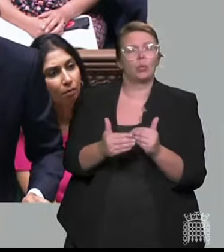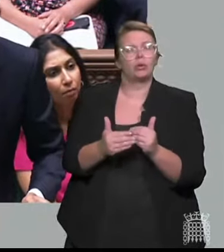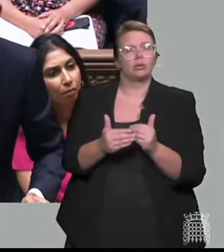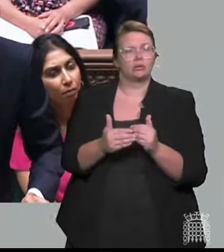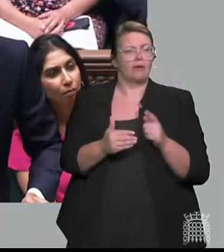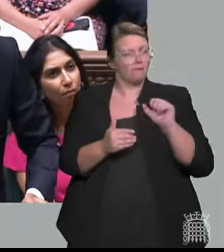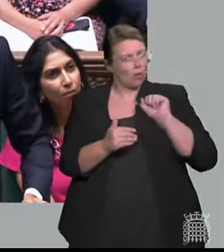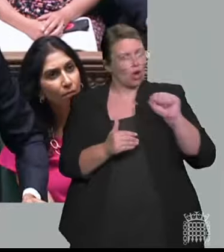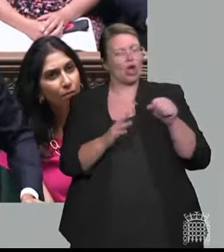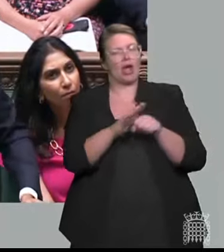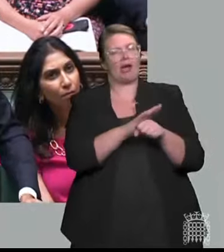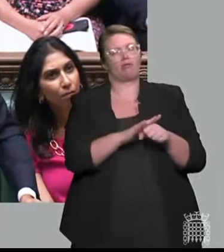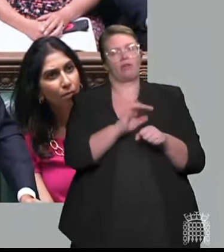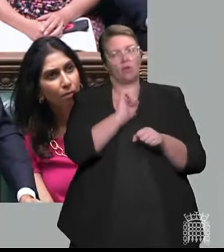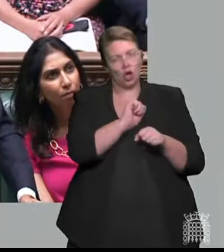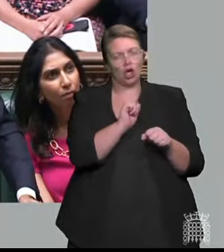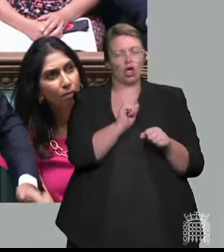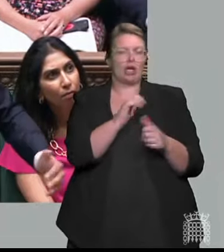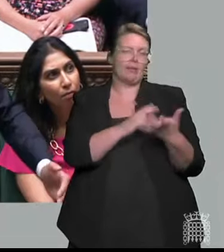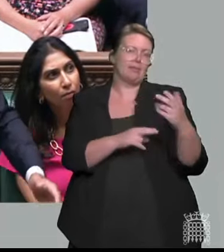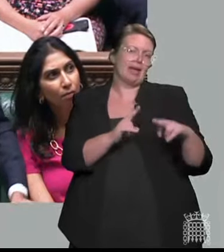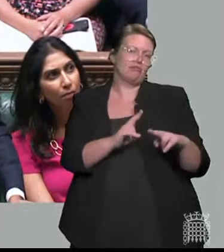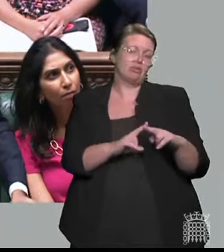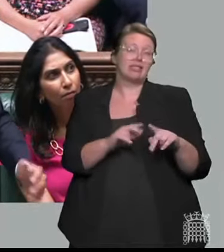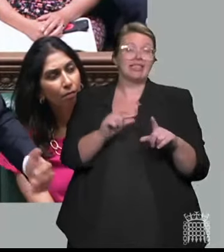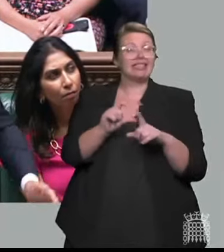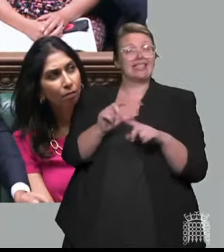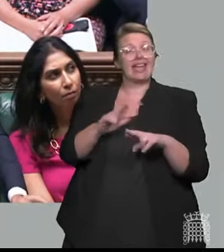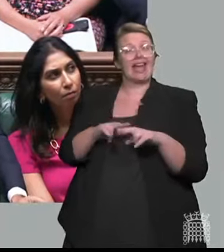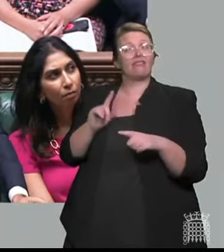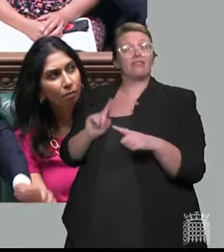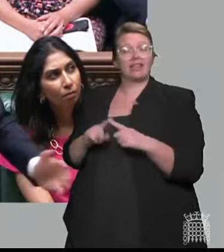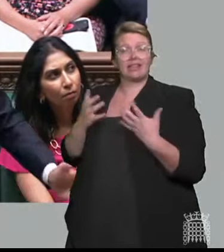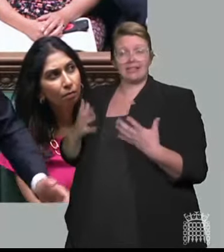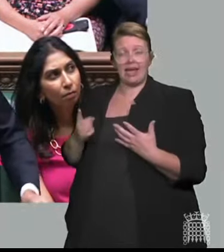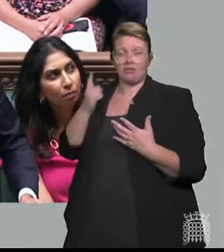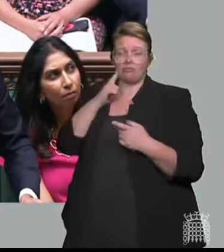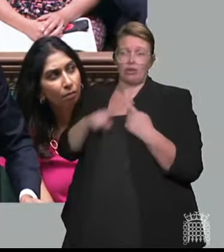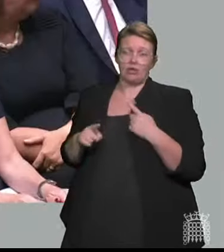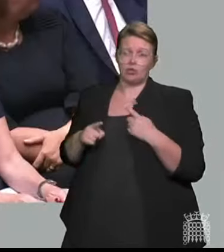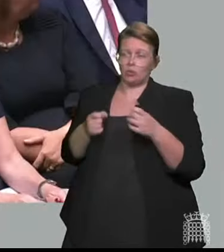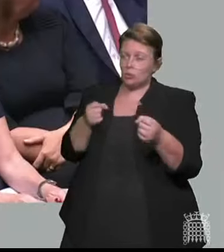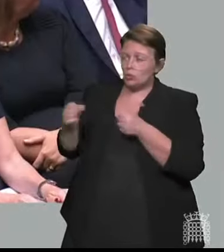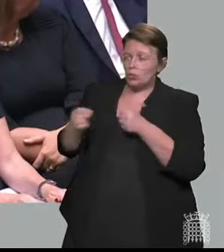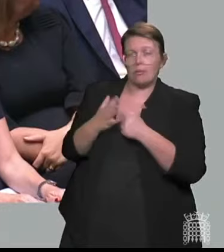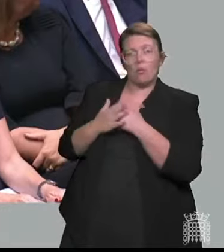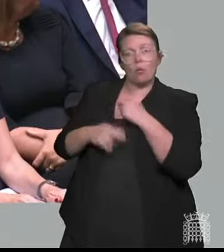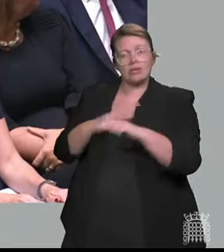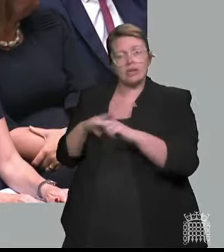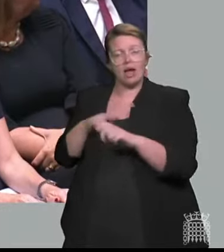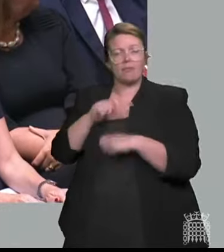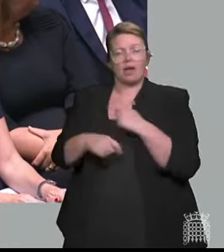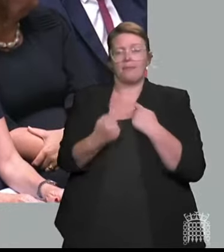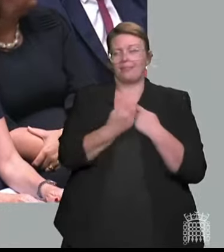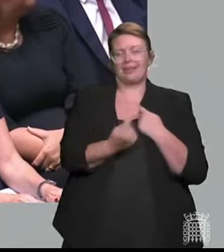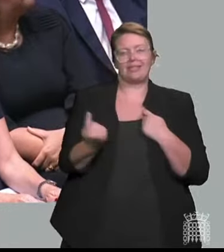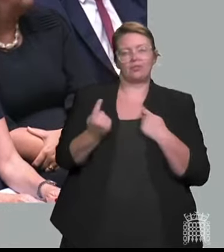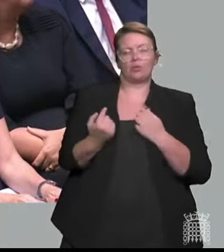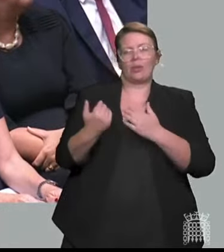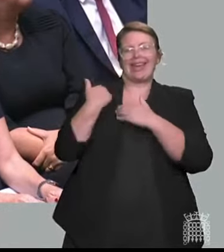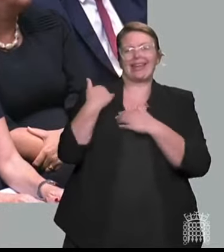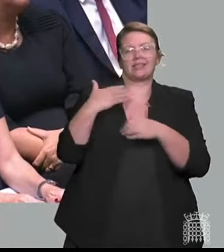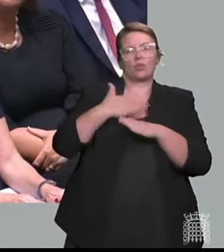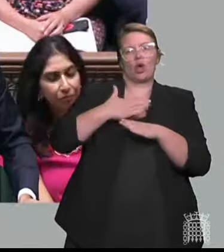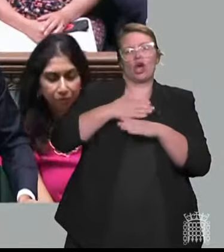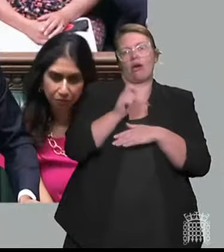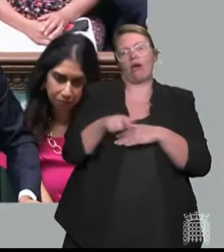her constituents and parents, and indeed everyone's. DfE are in the process of increasing the number of dedicated caseworkers from 50 to 80. We have